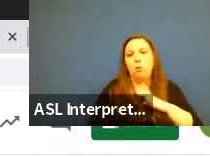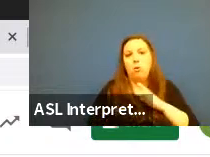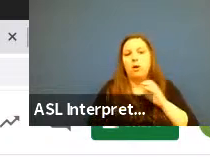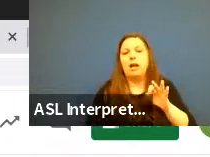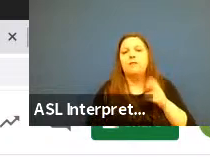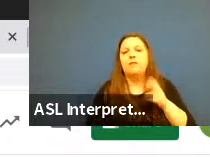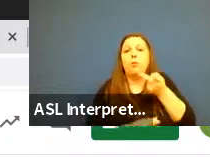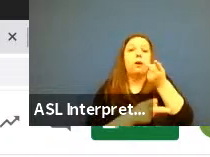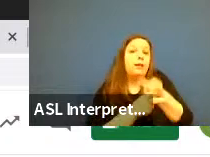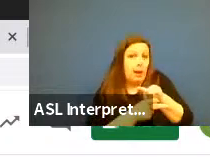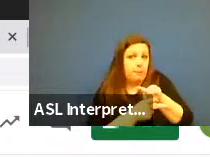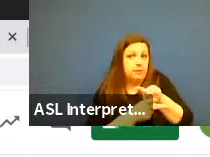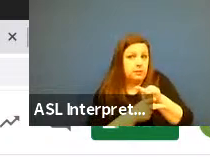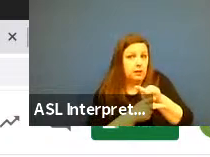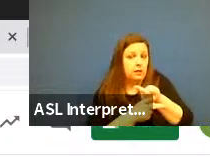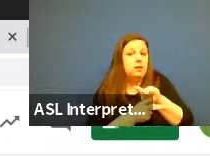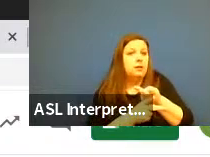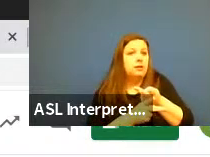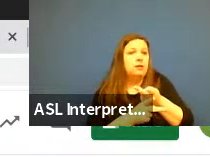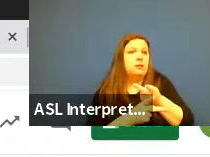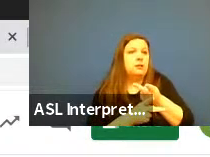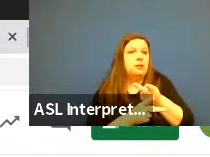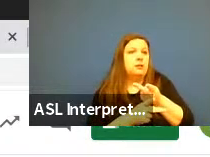kept proprietary.